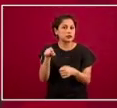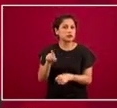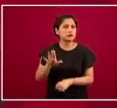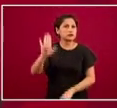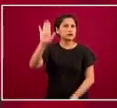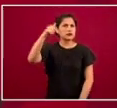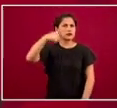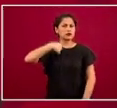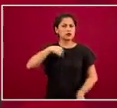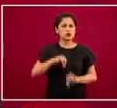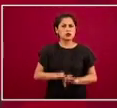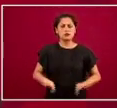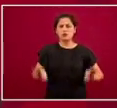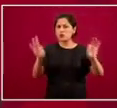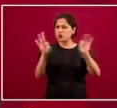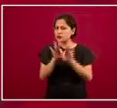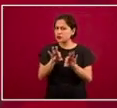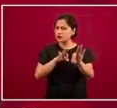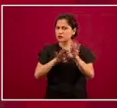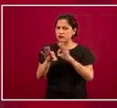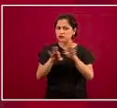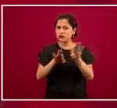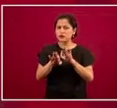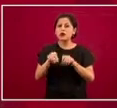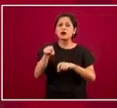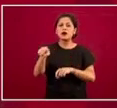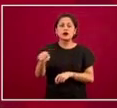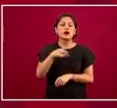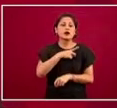restarting these operations